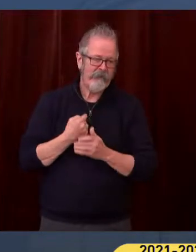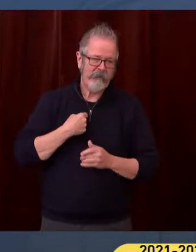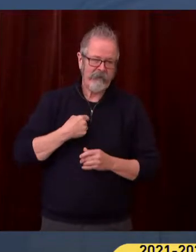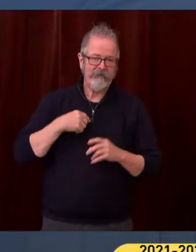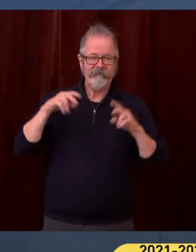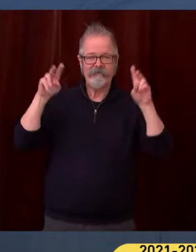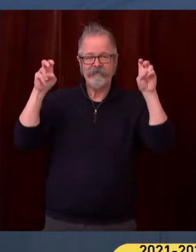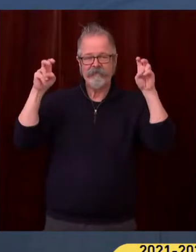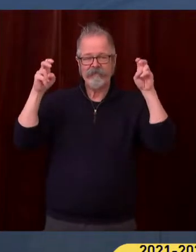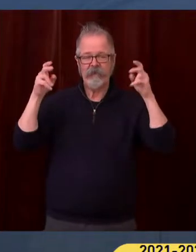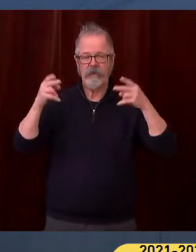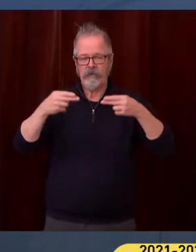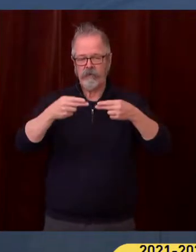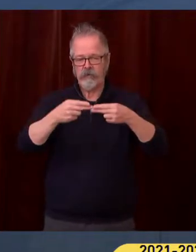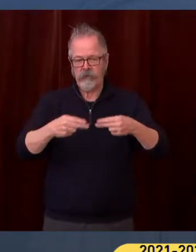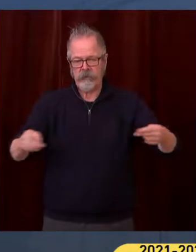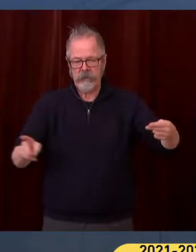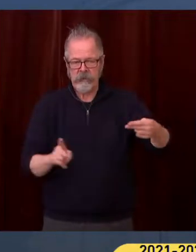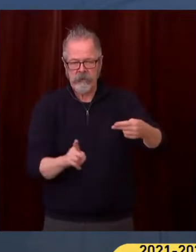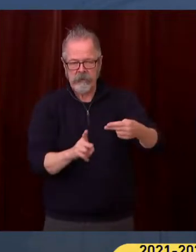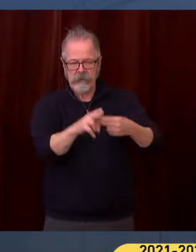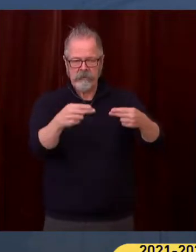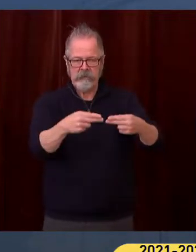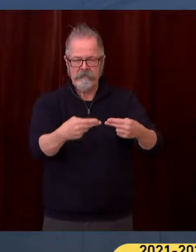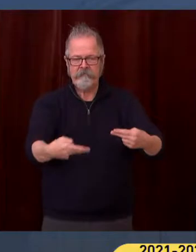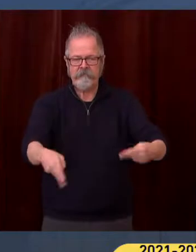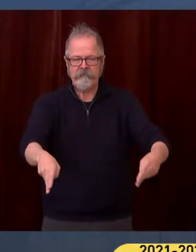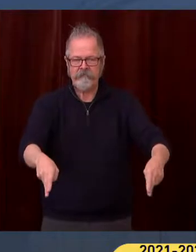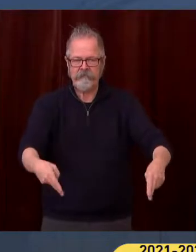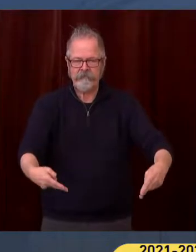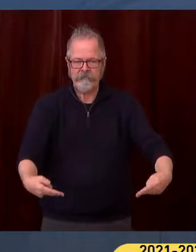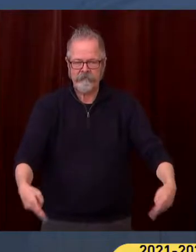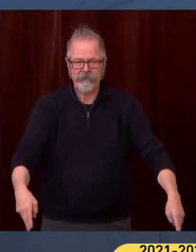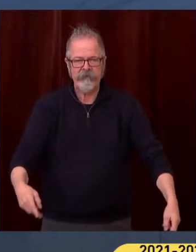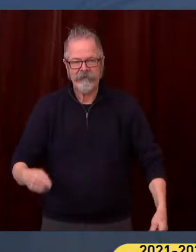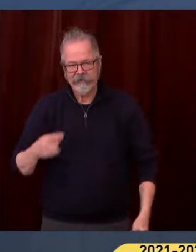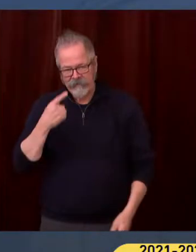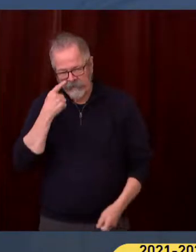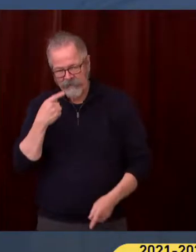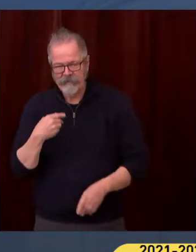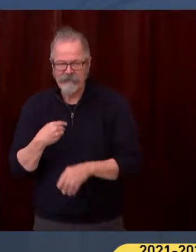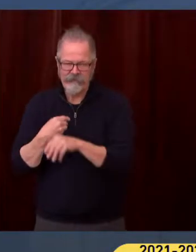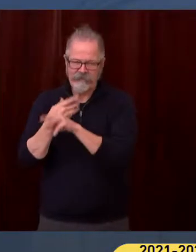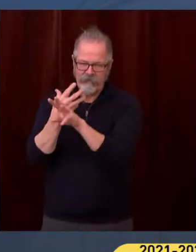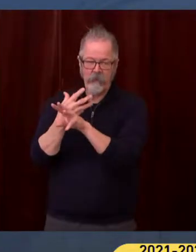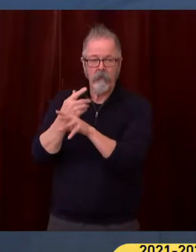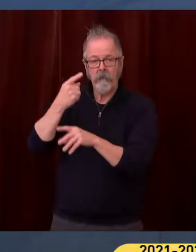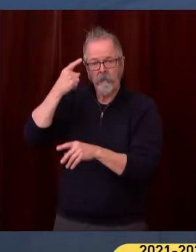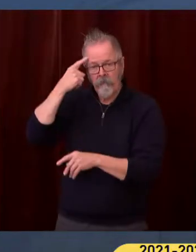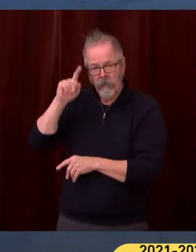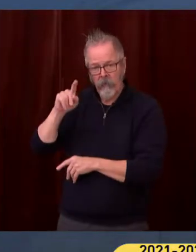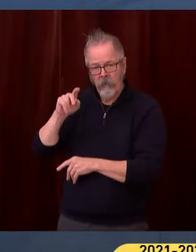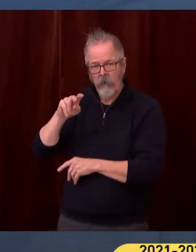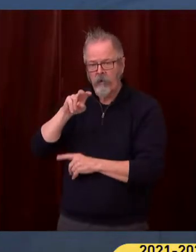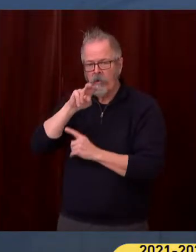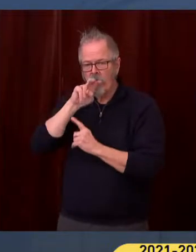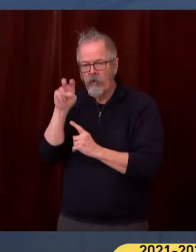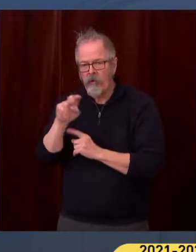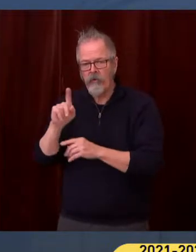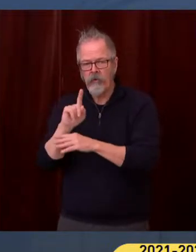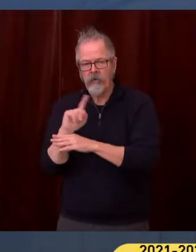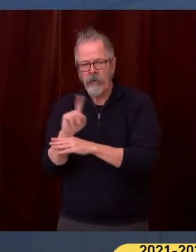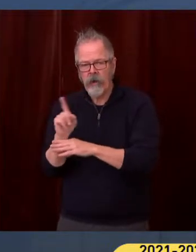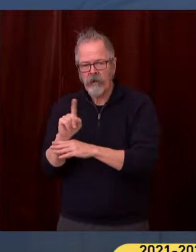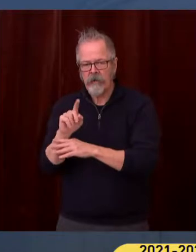This was so exciting to see over 70 wind turbines that are going to produce energy enough for 38